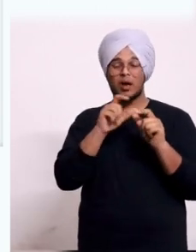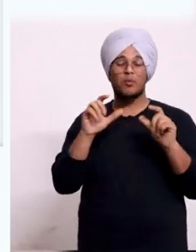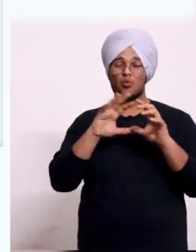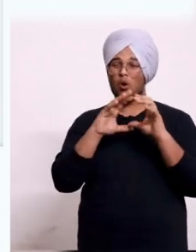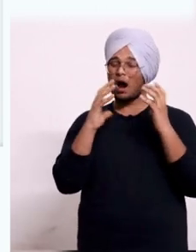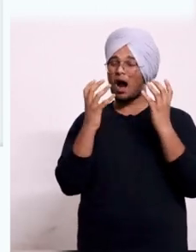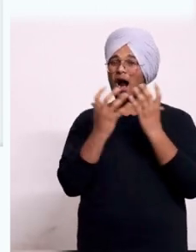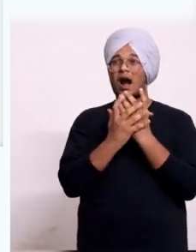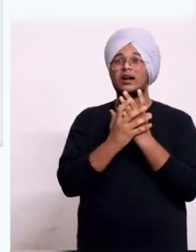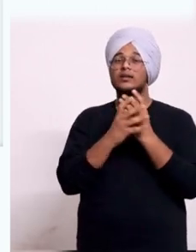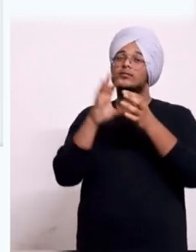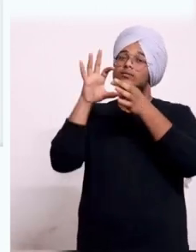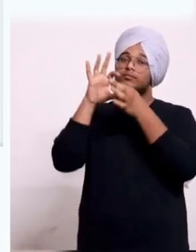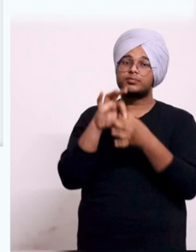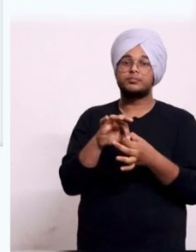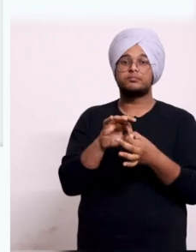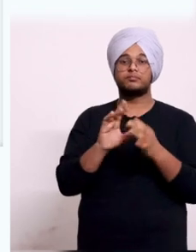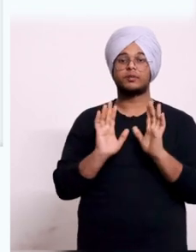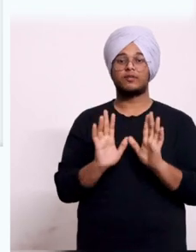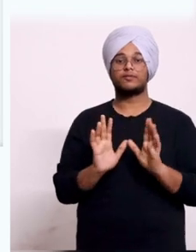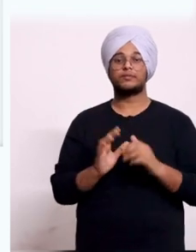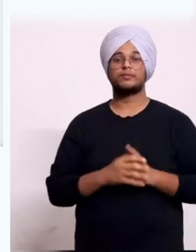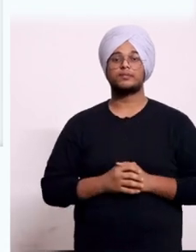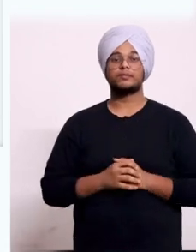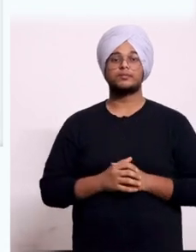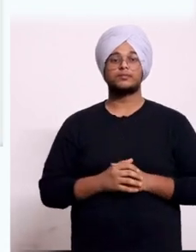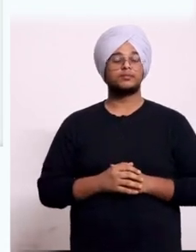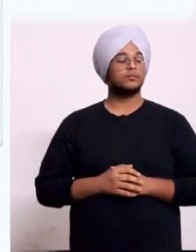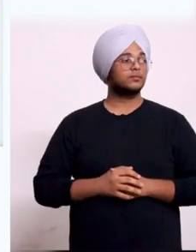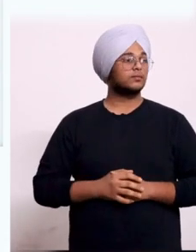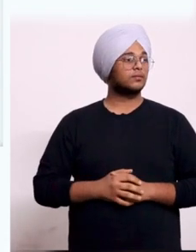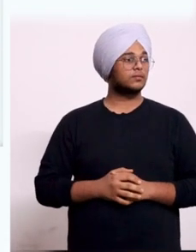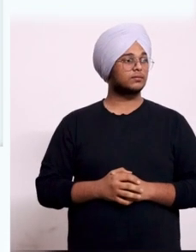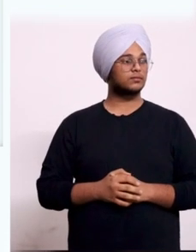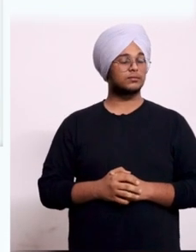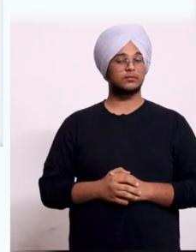evolved with trade routes and migration of people around the world.